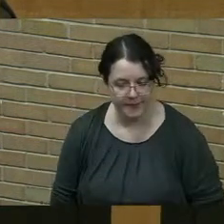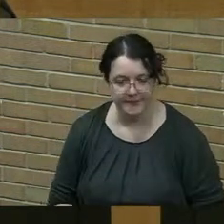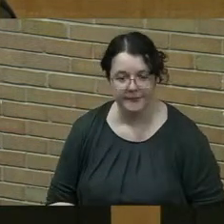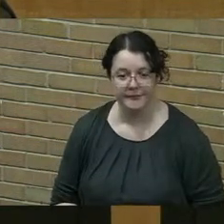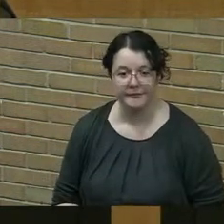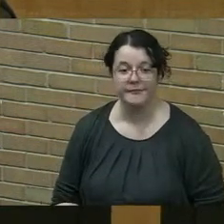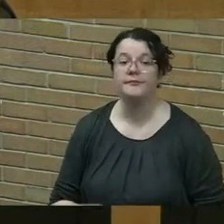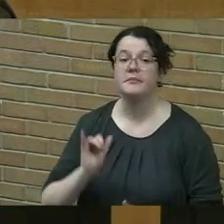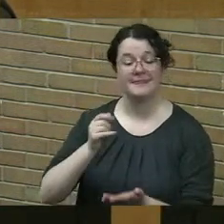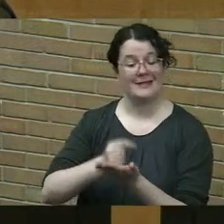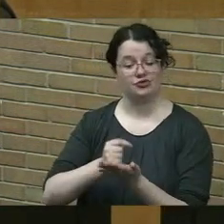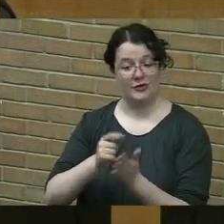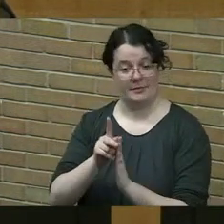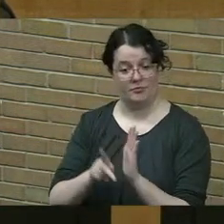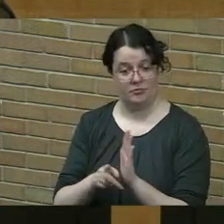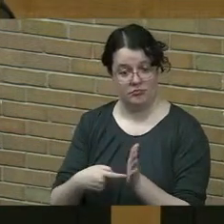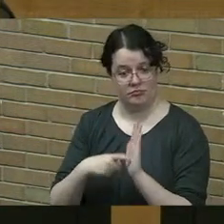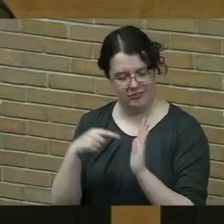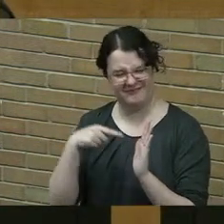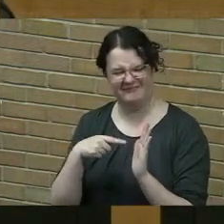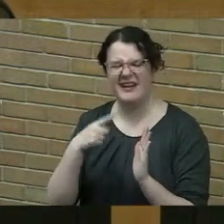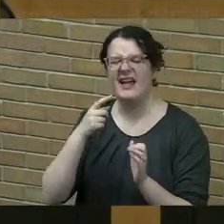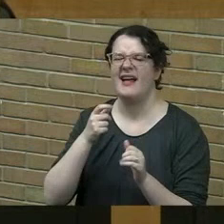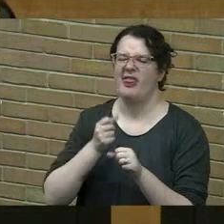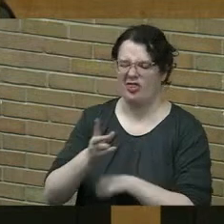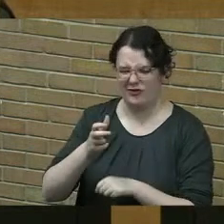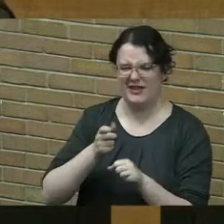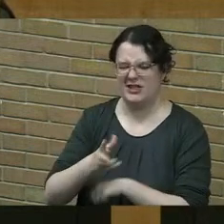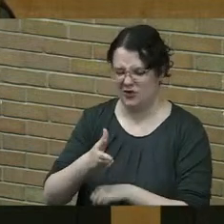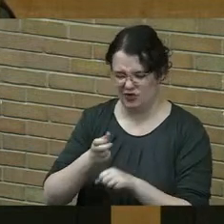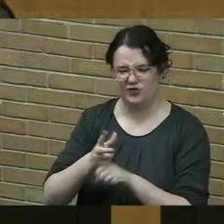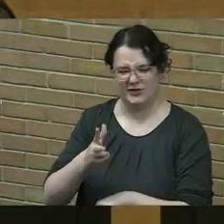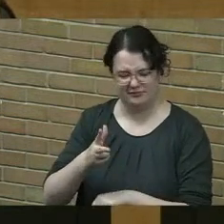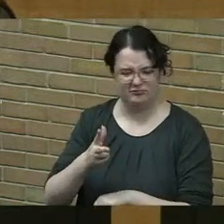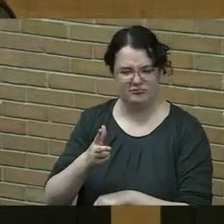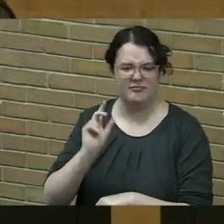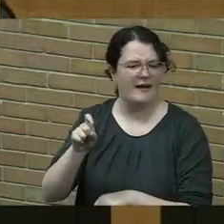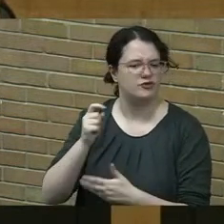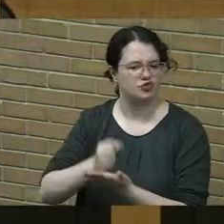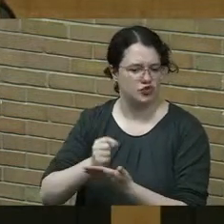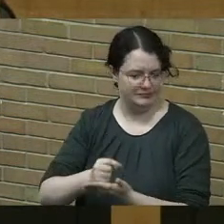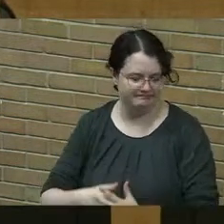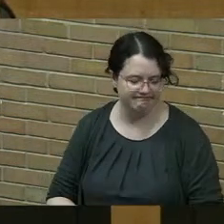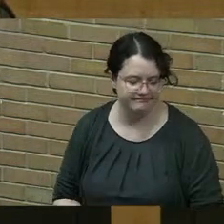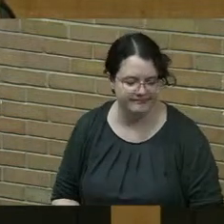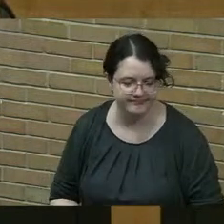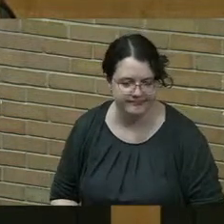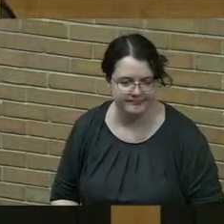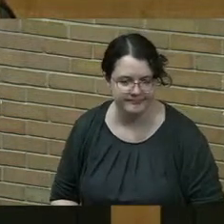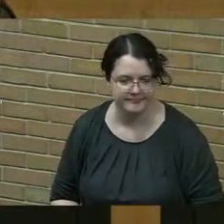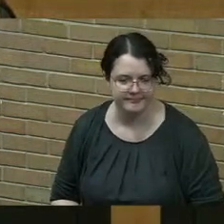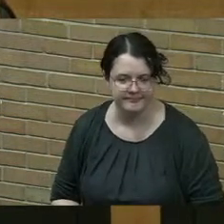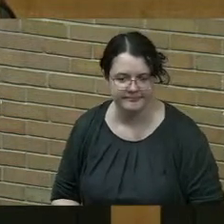treatment protocol calls for an every 3-year treatment. And